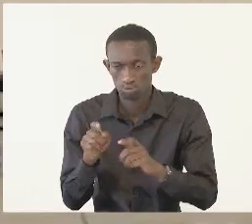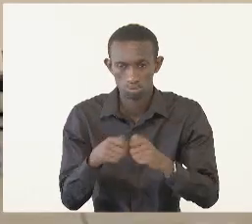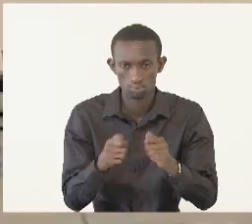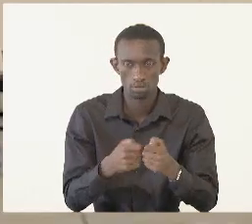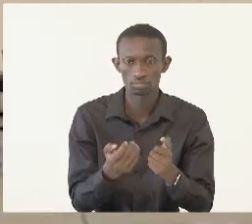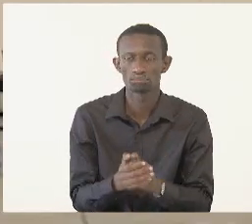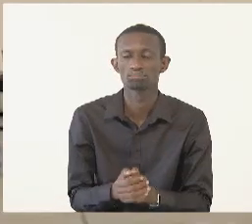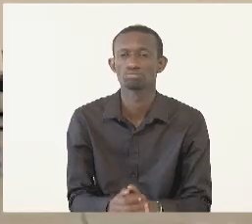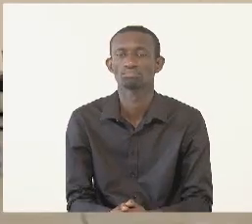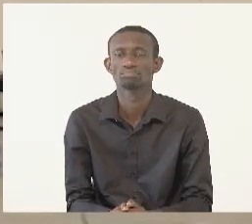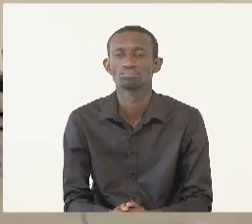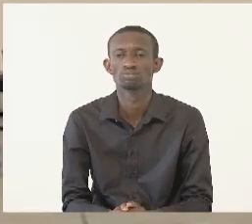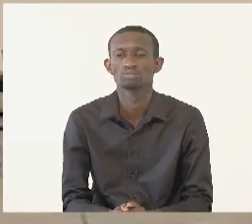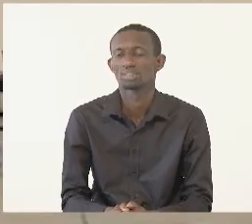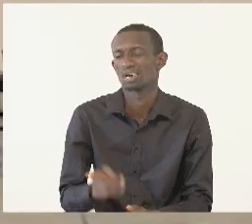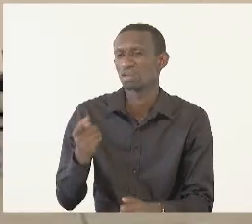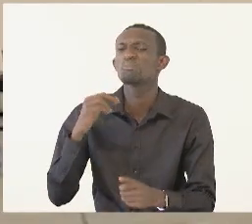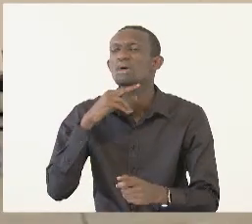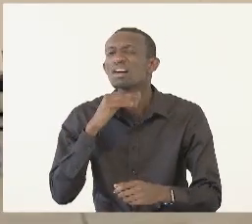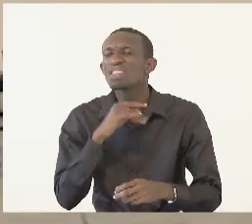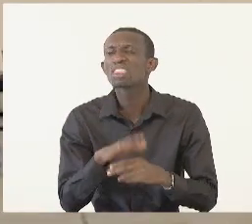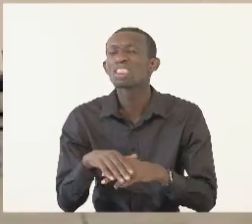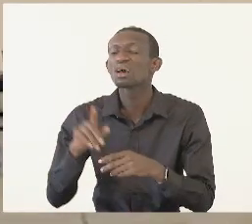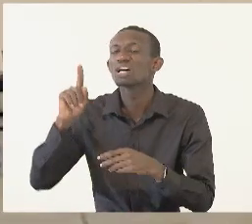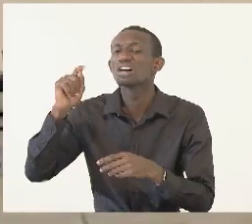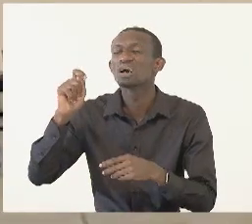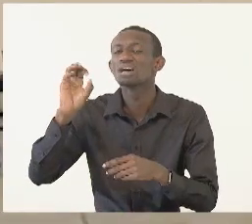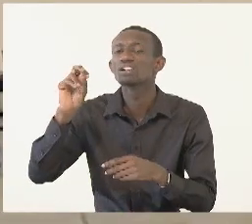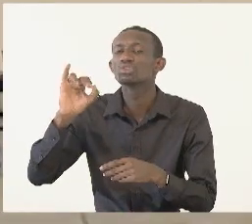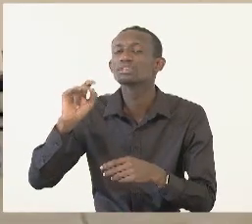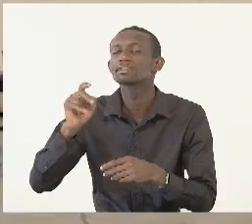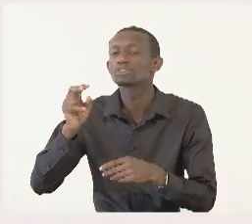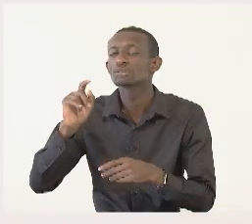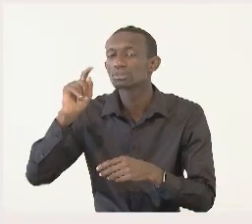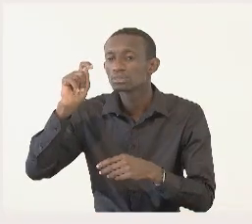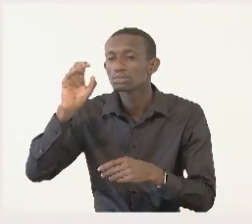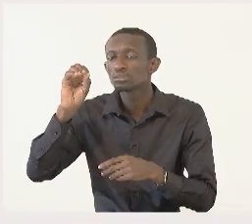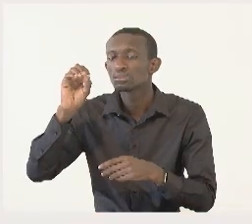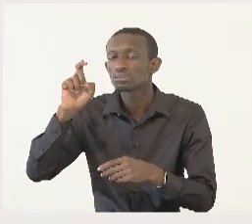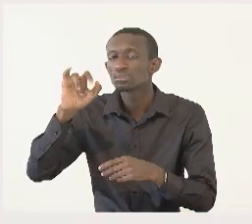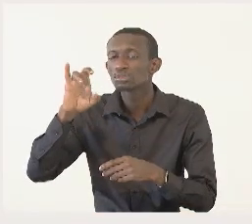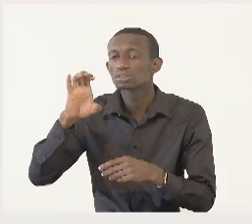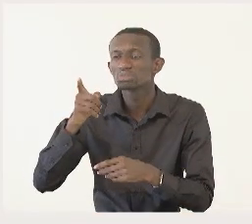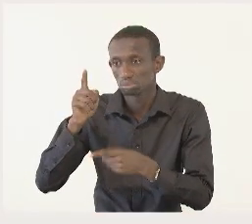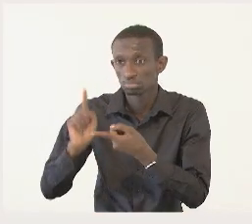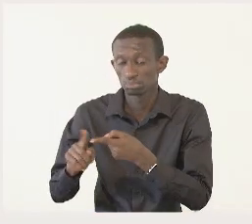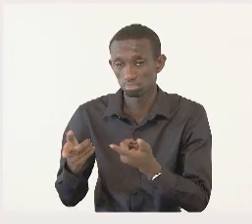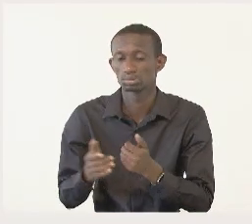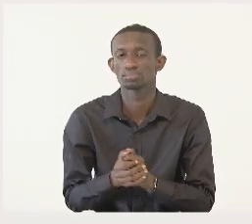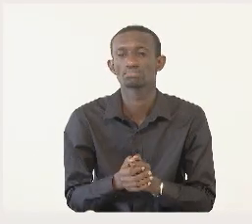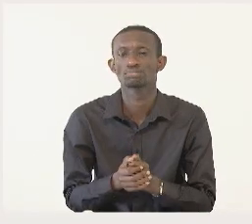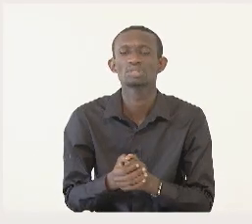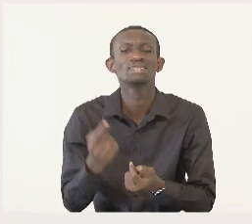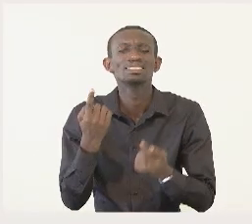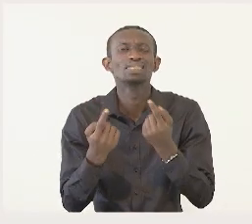form toxic substances in the body. These amino acids are the end product of proteins, digestion. Surplus of amino acids